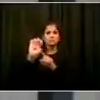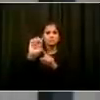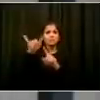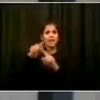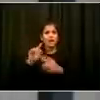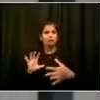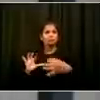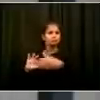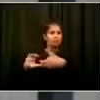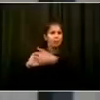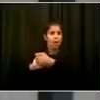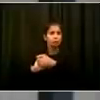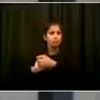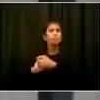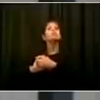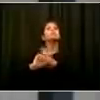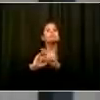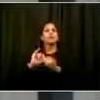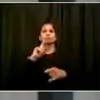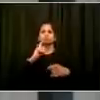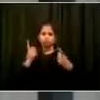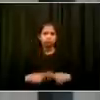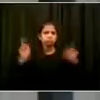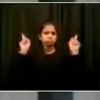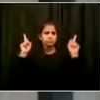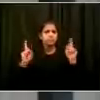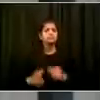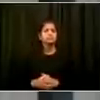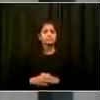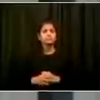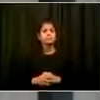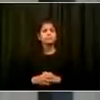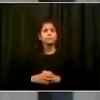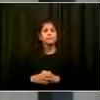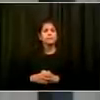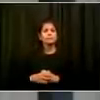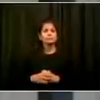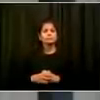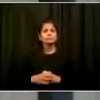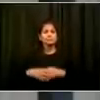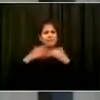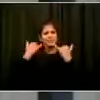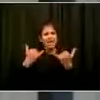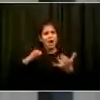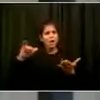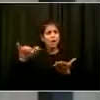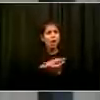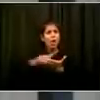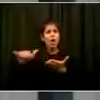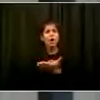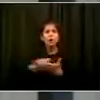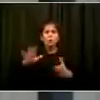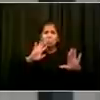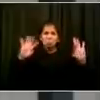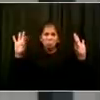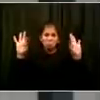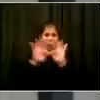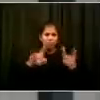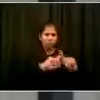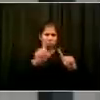story, and the New York story has been my story. Not only do we hire a diverse community of people,